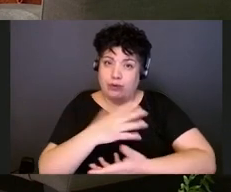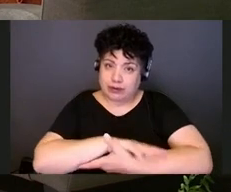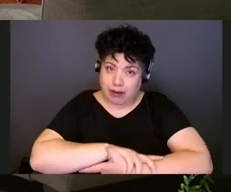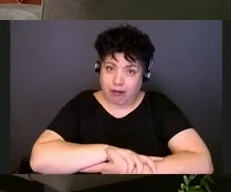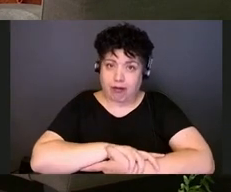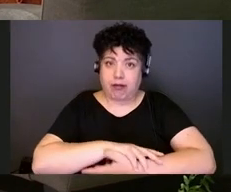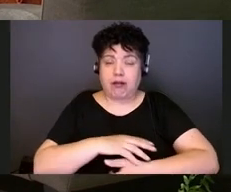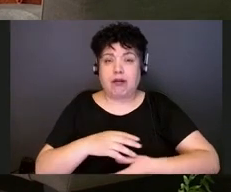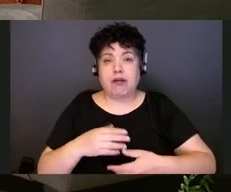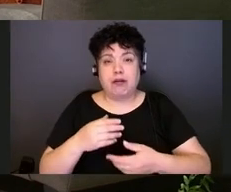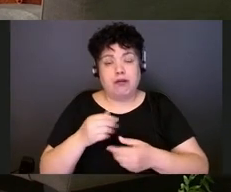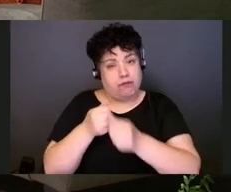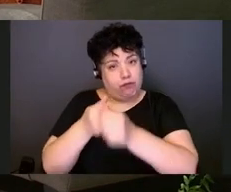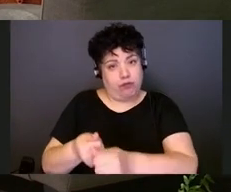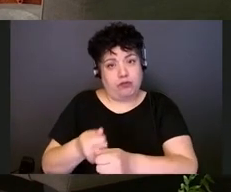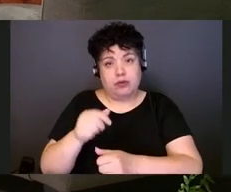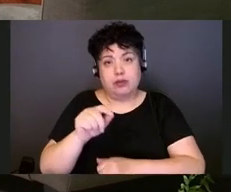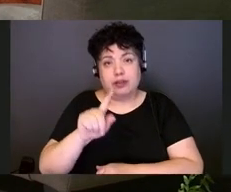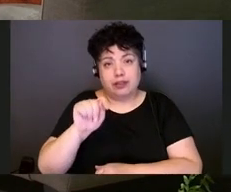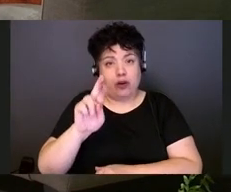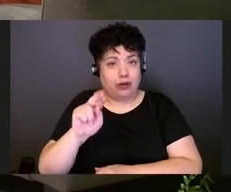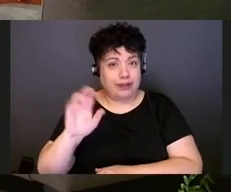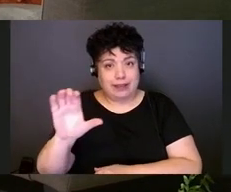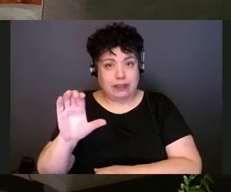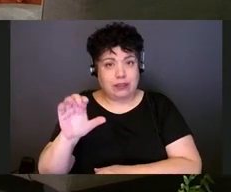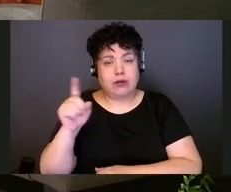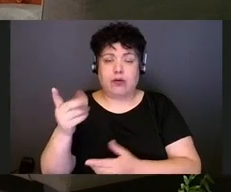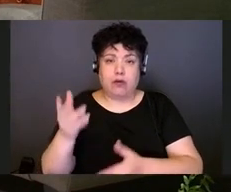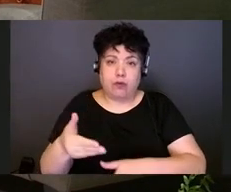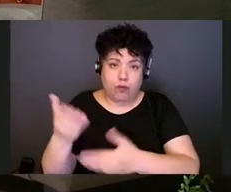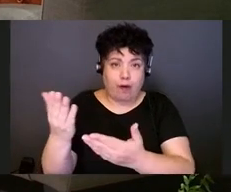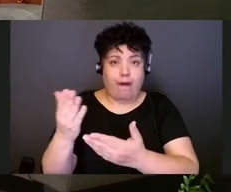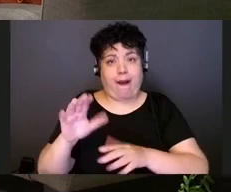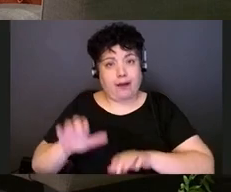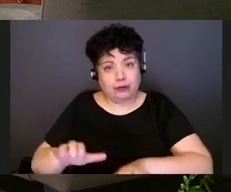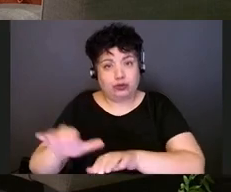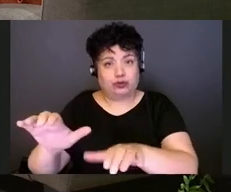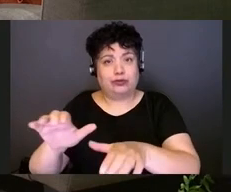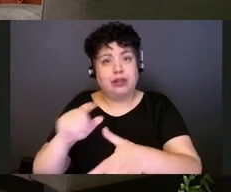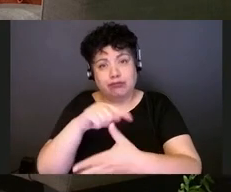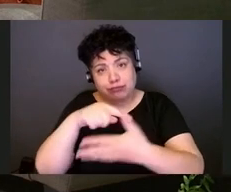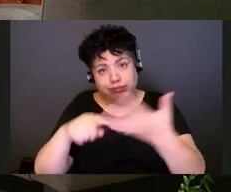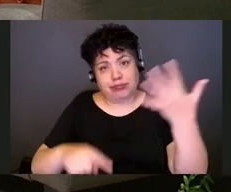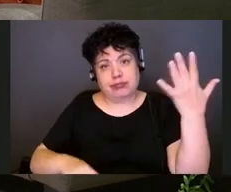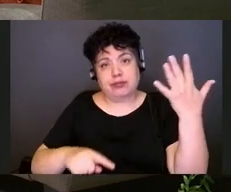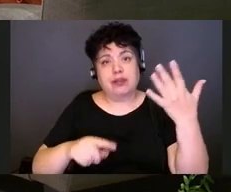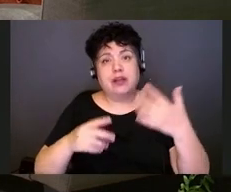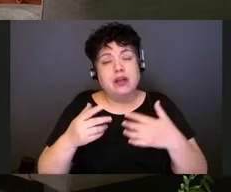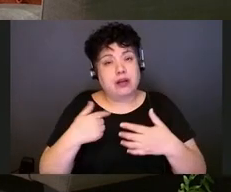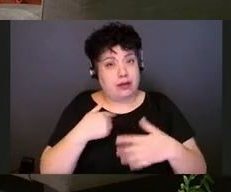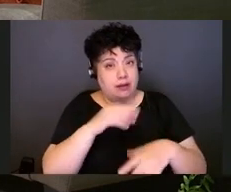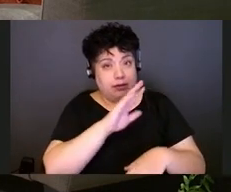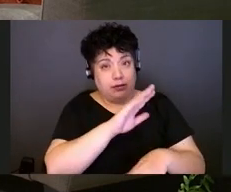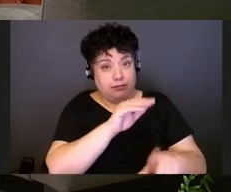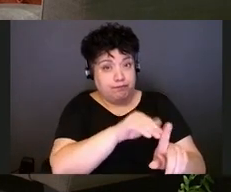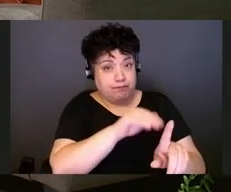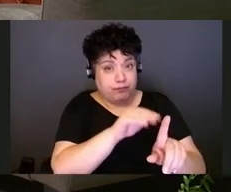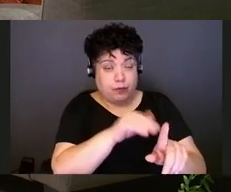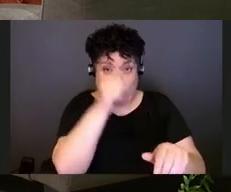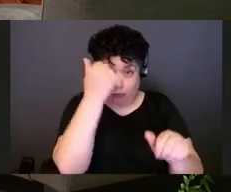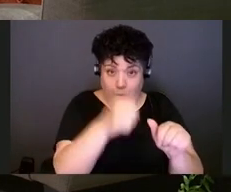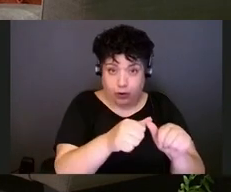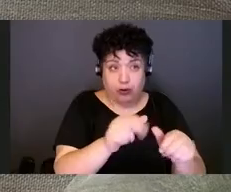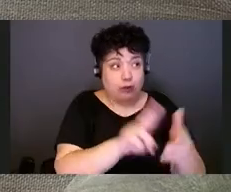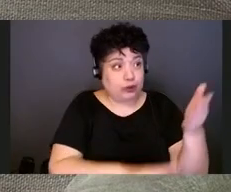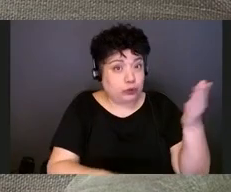in the TRC calls to action. And one of the things that I feel like we have to keep reminding people in universities and institutions is